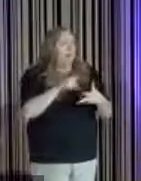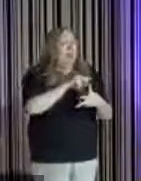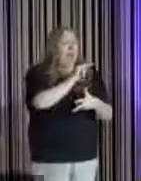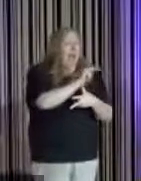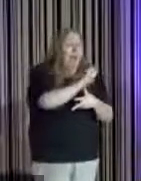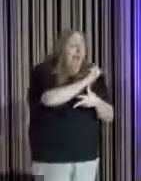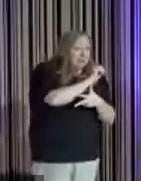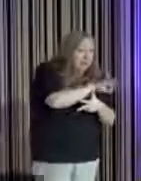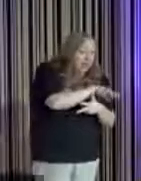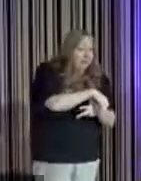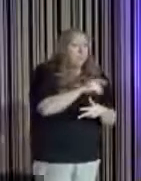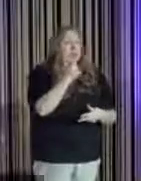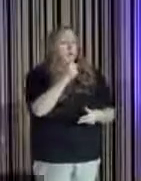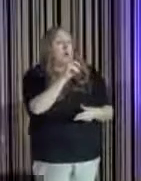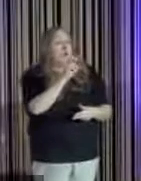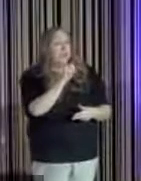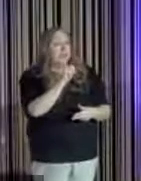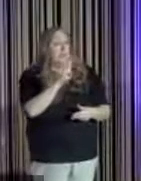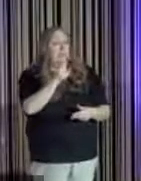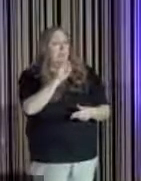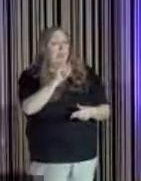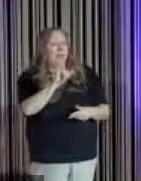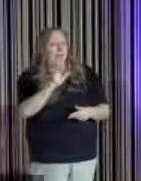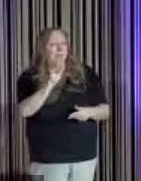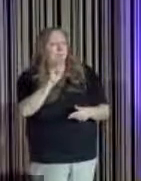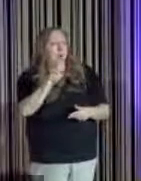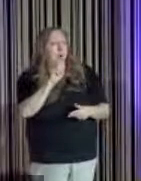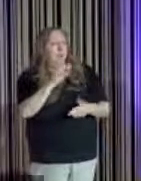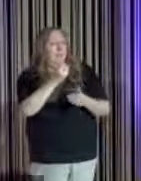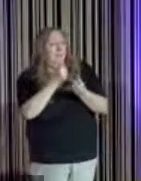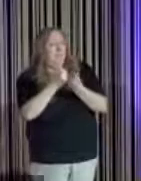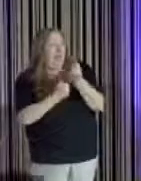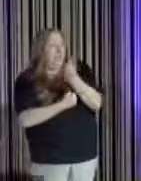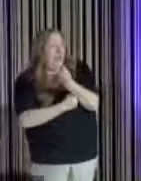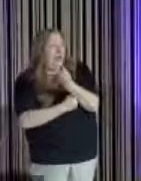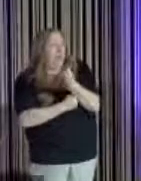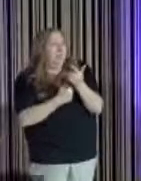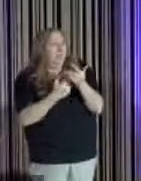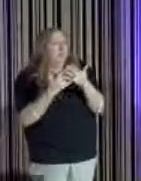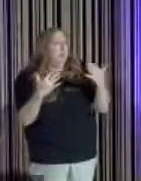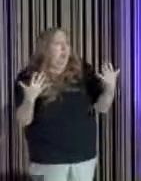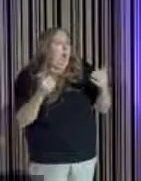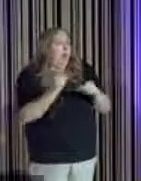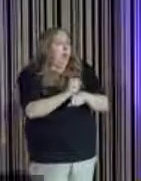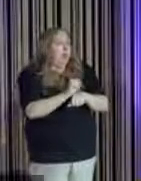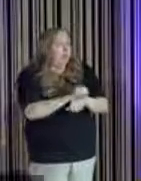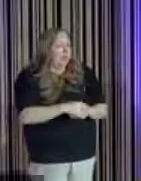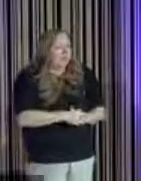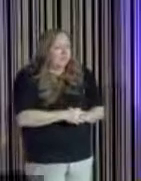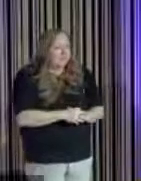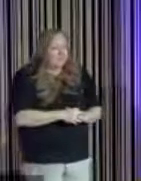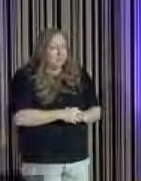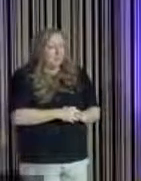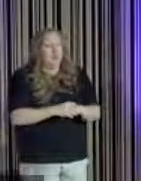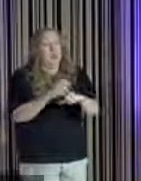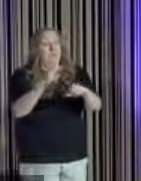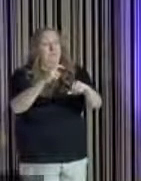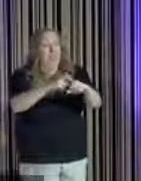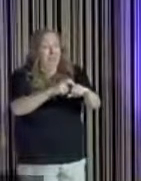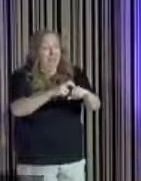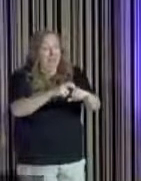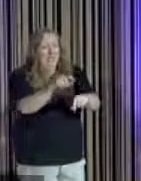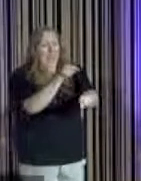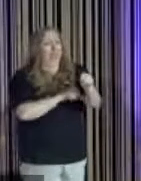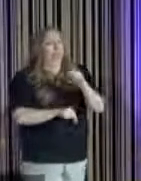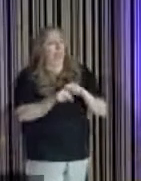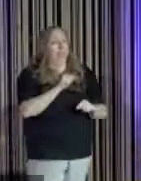and Betty Moore Foundation, which tells you how broad and diverse the kind of work is there. Stepping back from the viruses, Tara